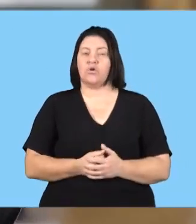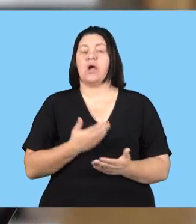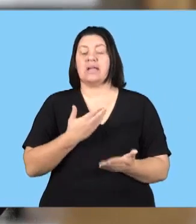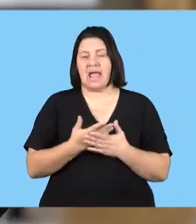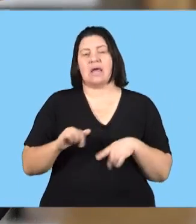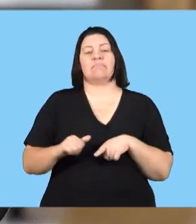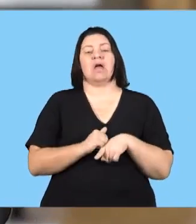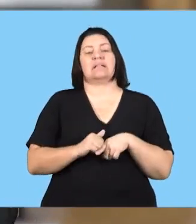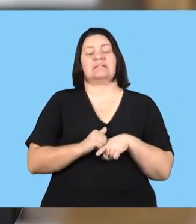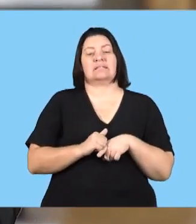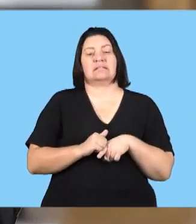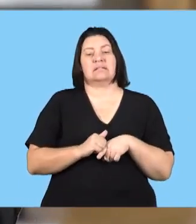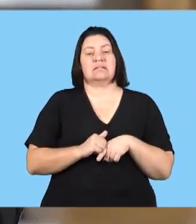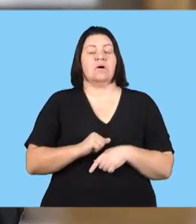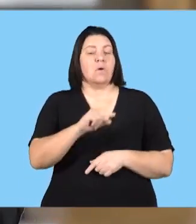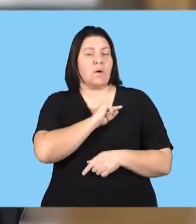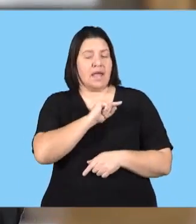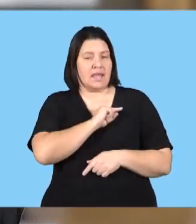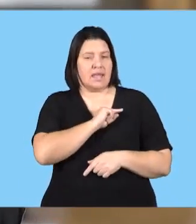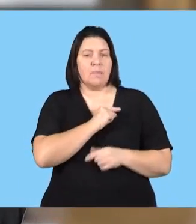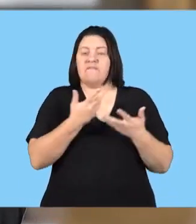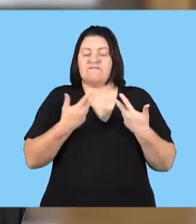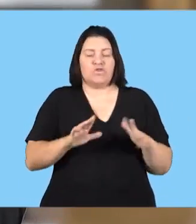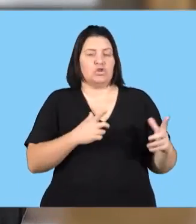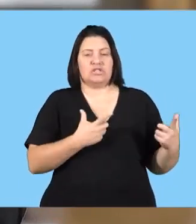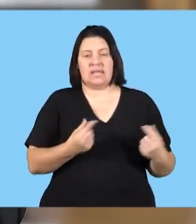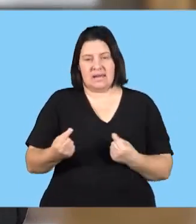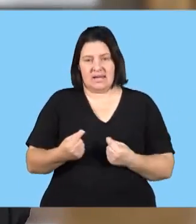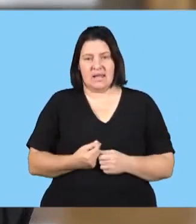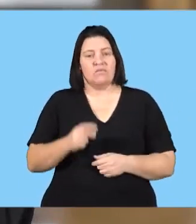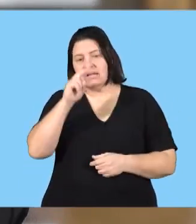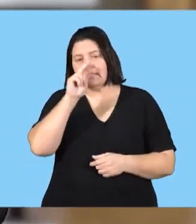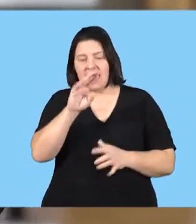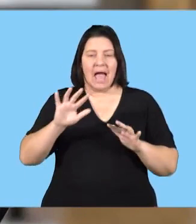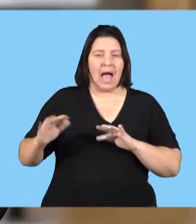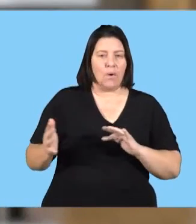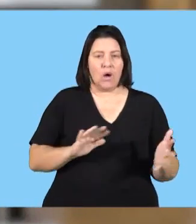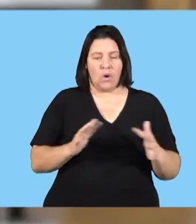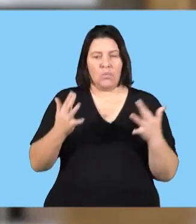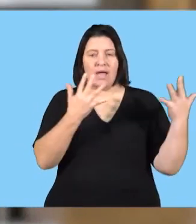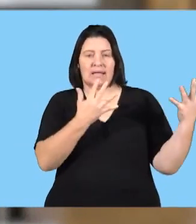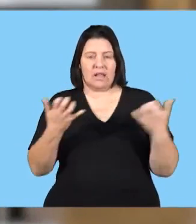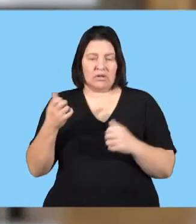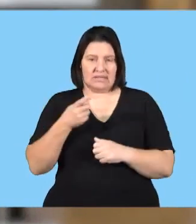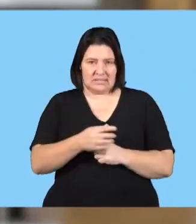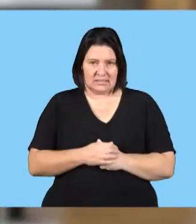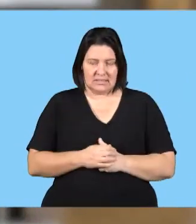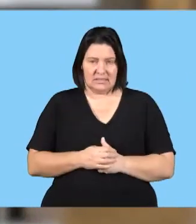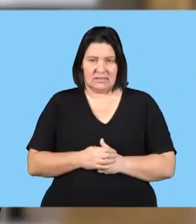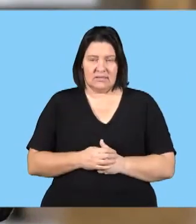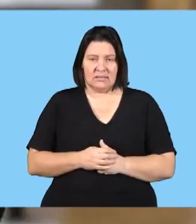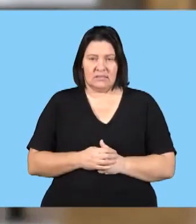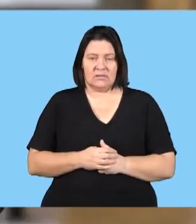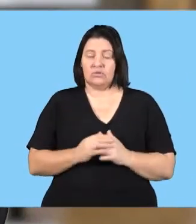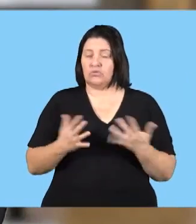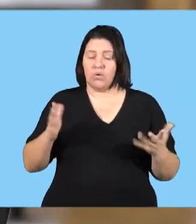you will be able to practice this section because we've done it and you've seen how we've calculated.